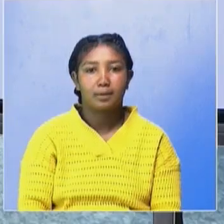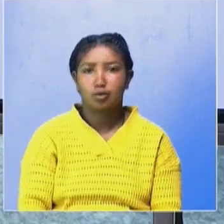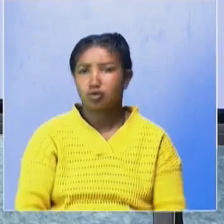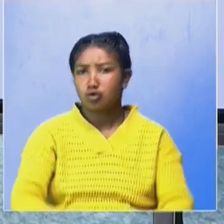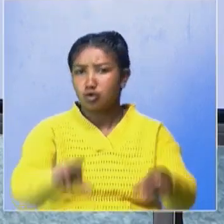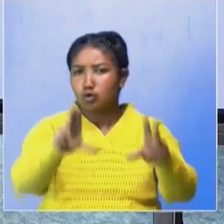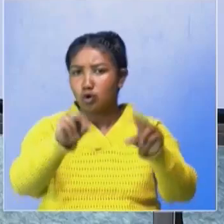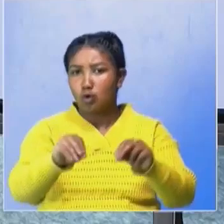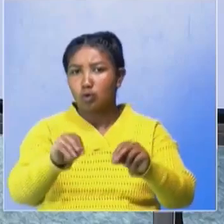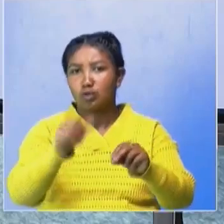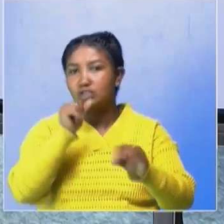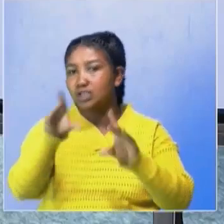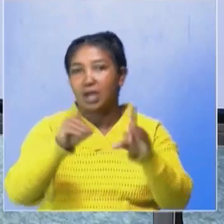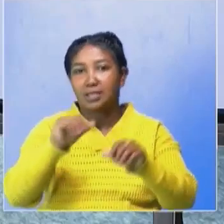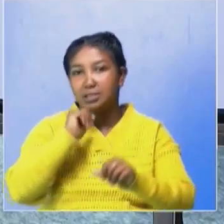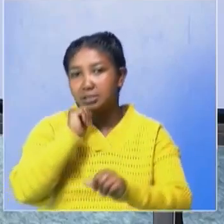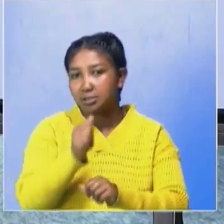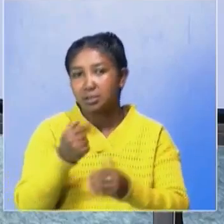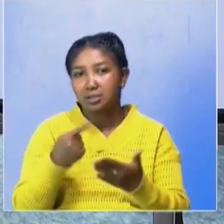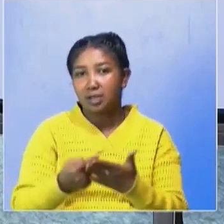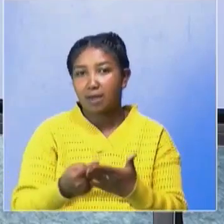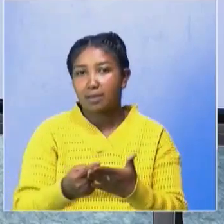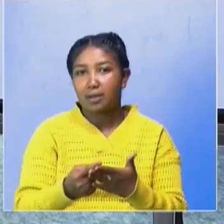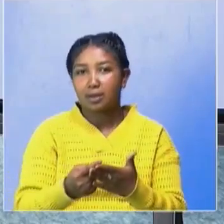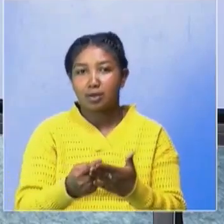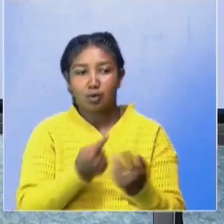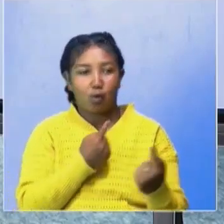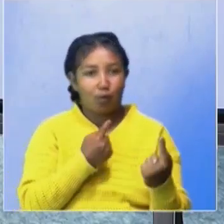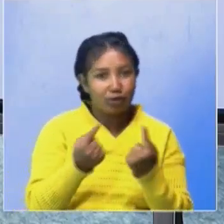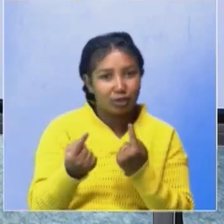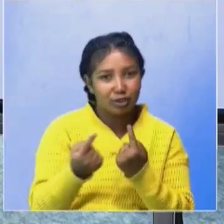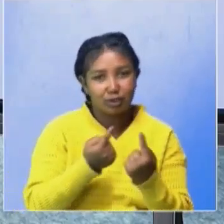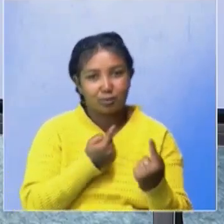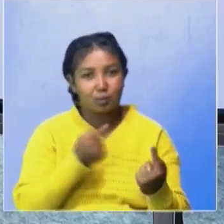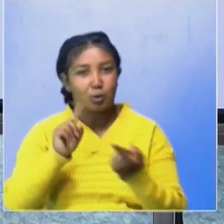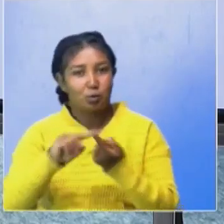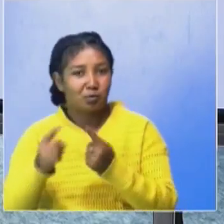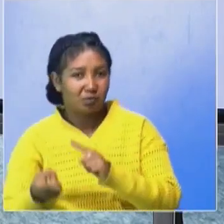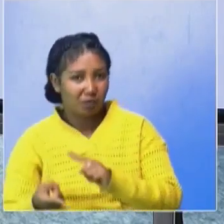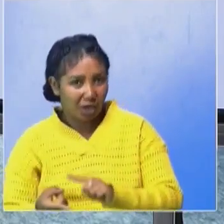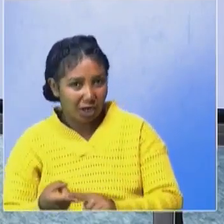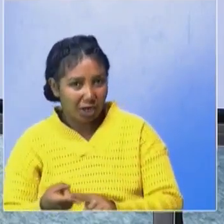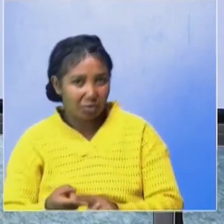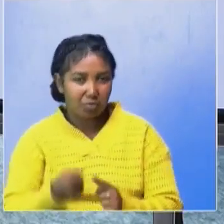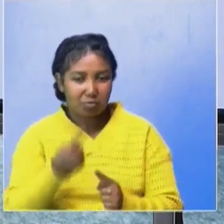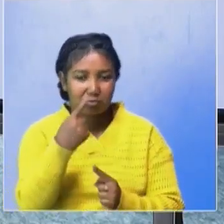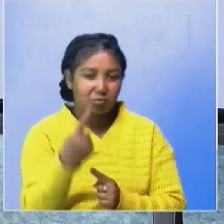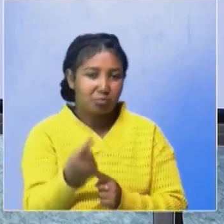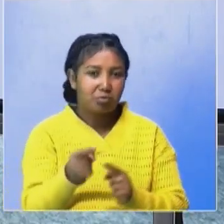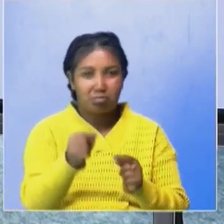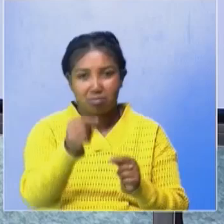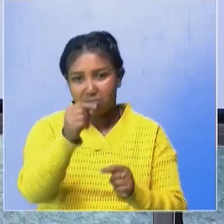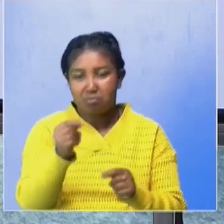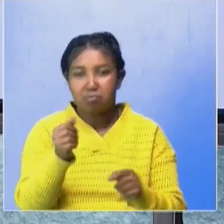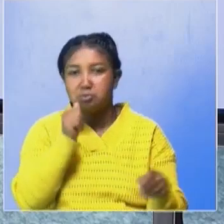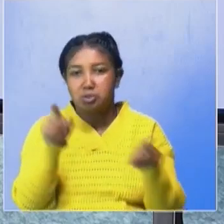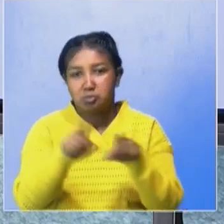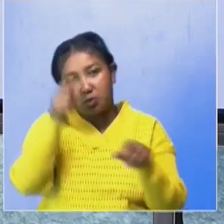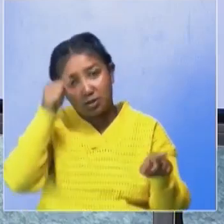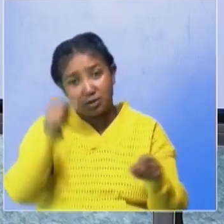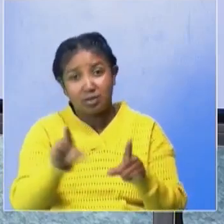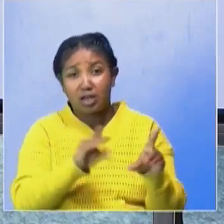No, she doesn't. It can be a conversation with two friends or with two siblings. Does she like